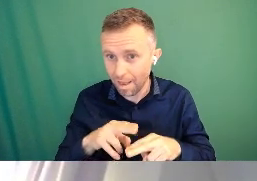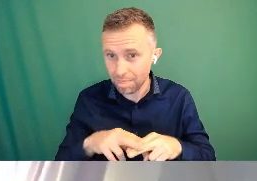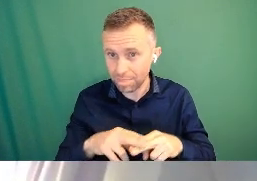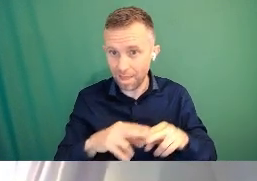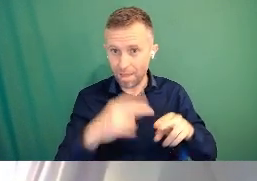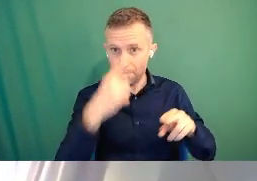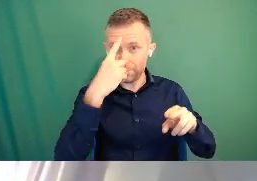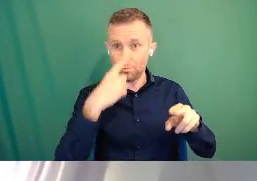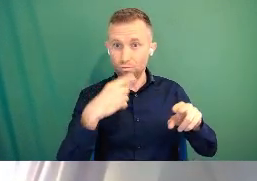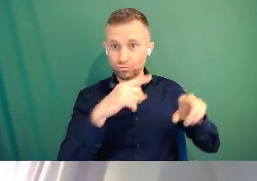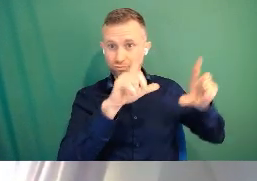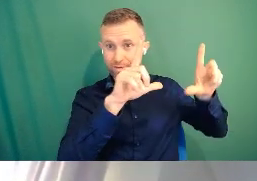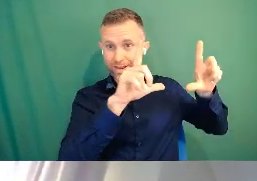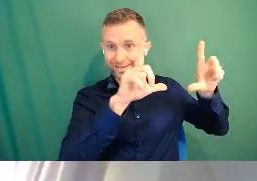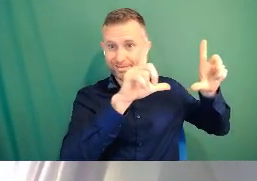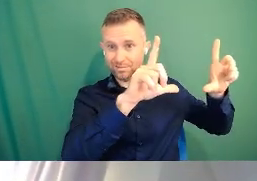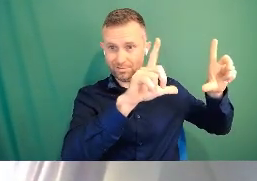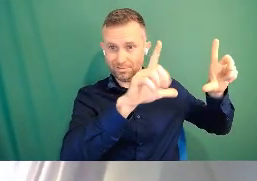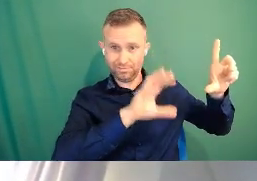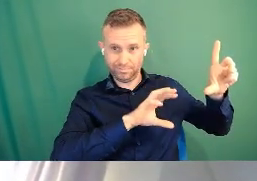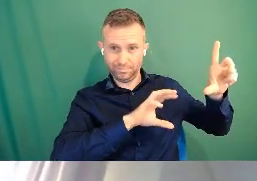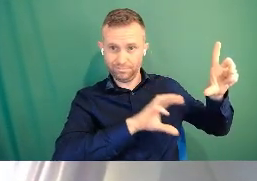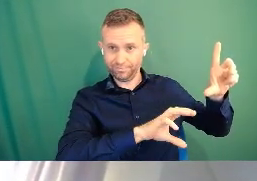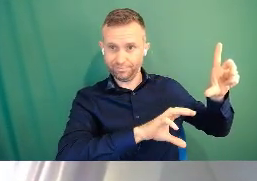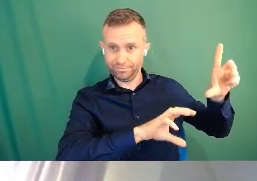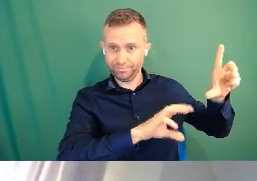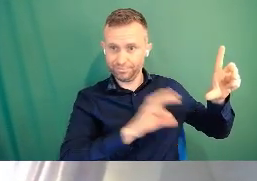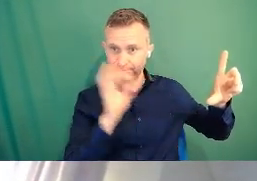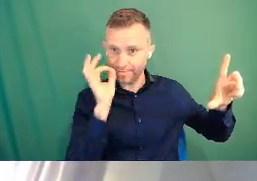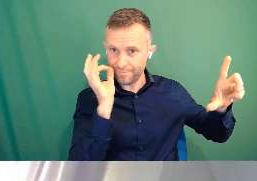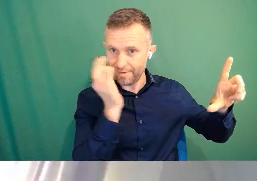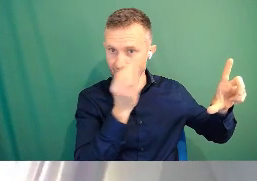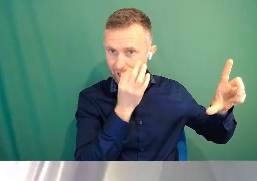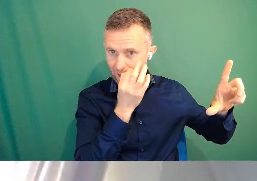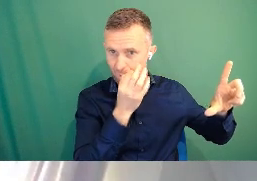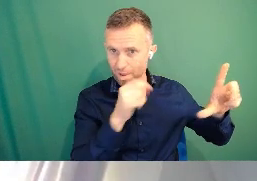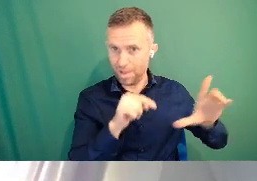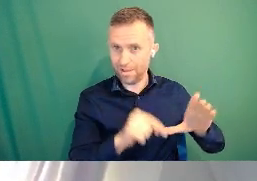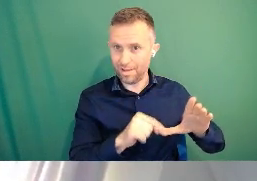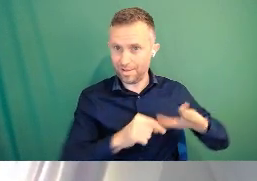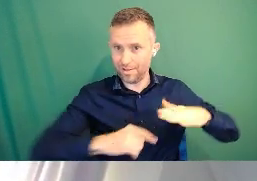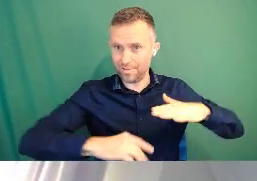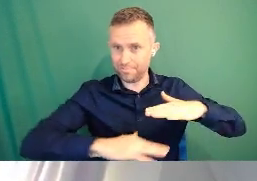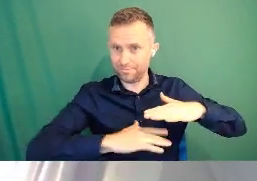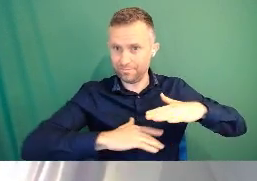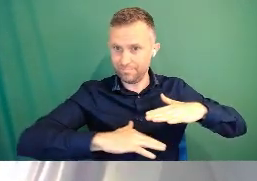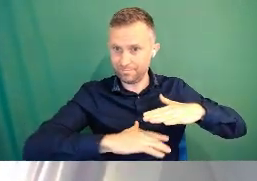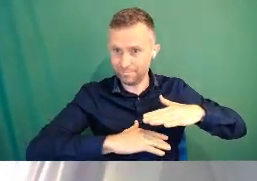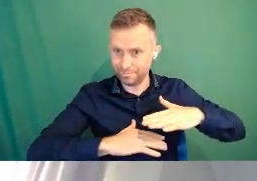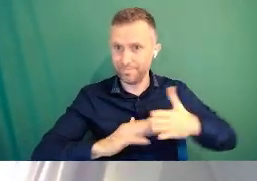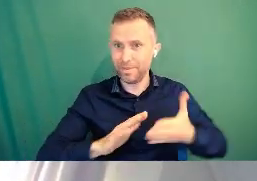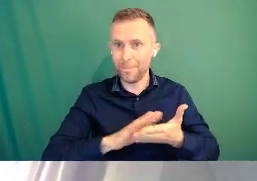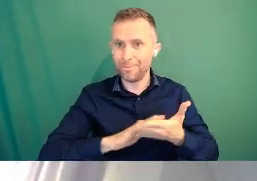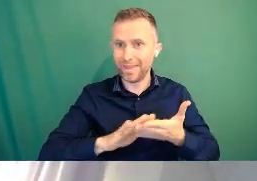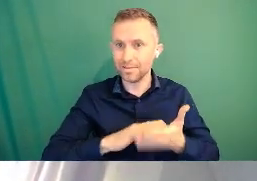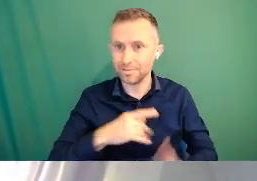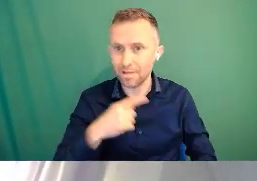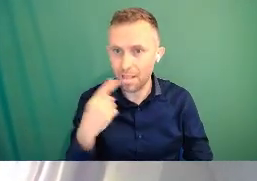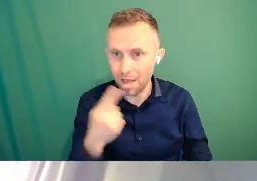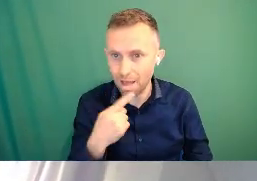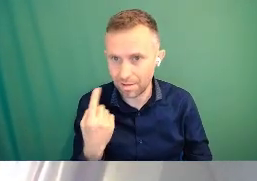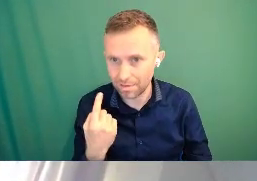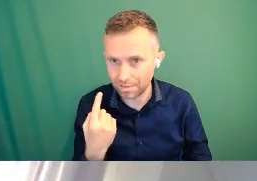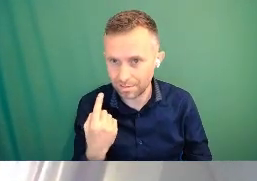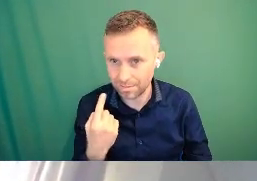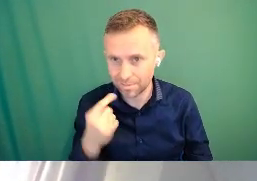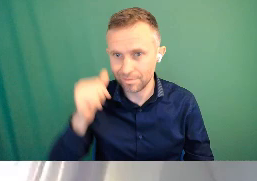portrait of his father, there's a flower that essentially means lies and deceit.